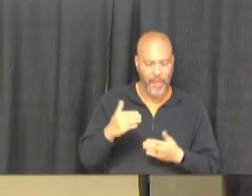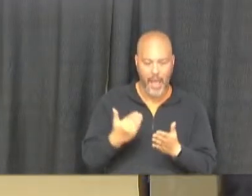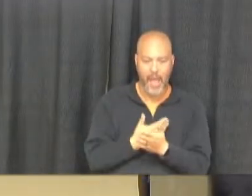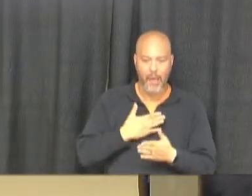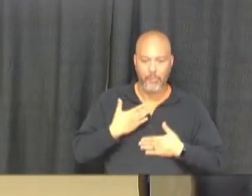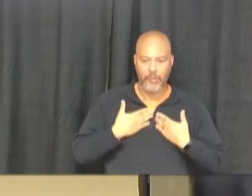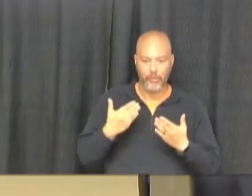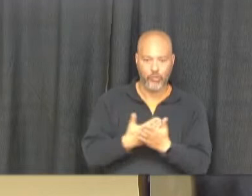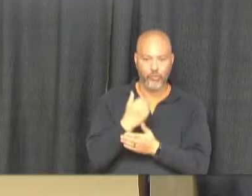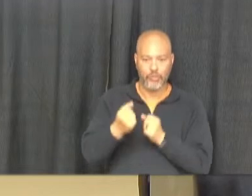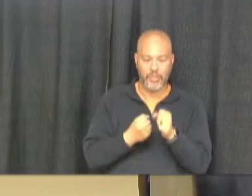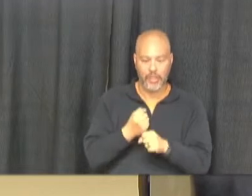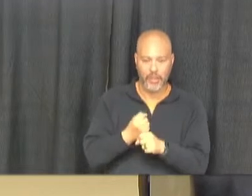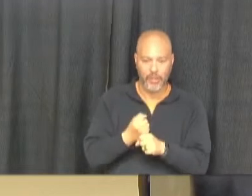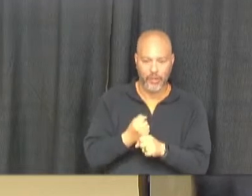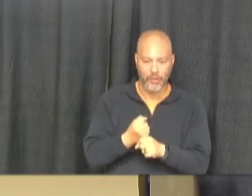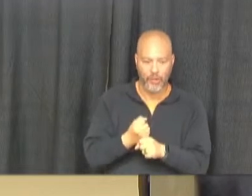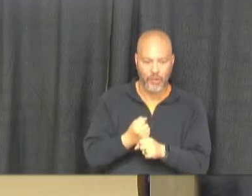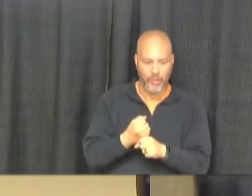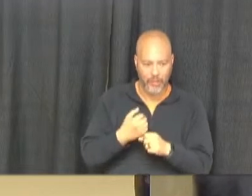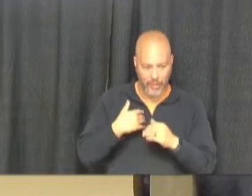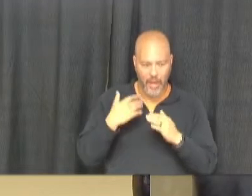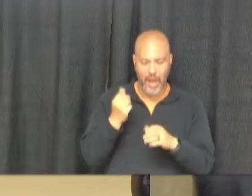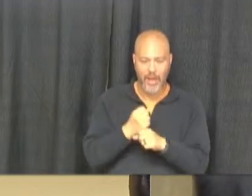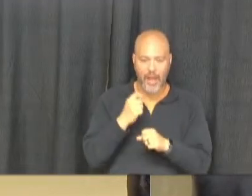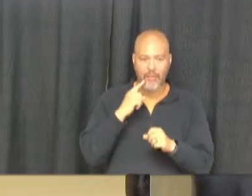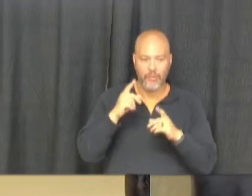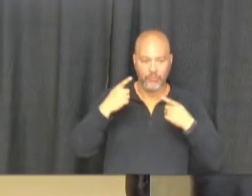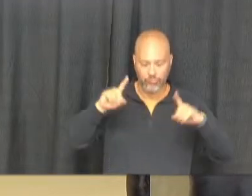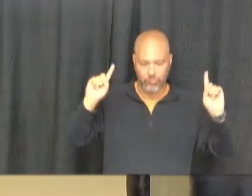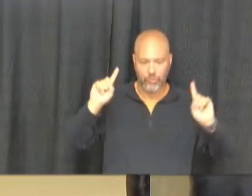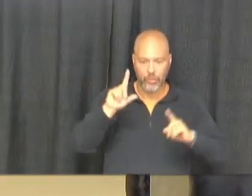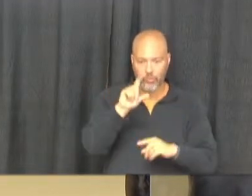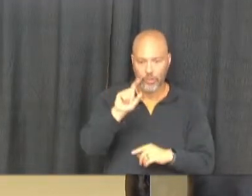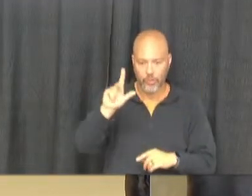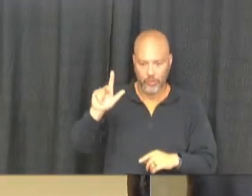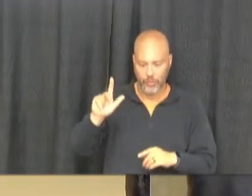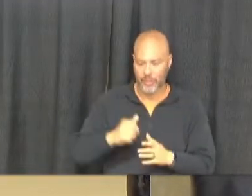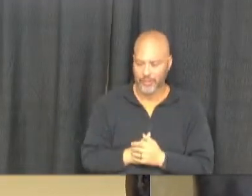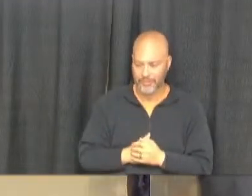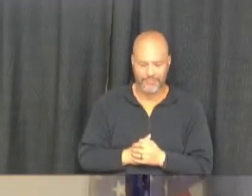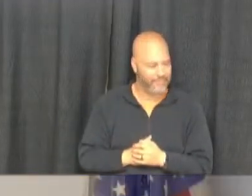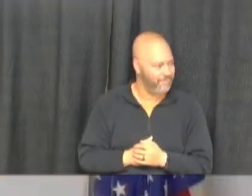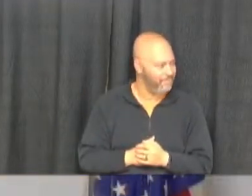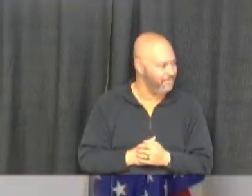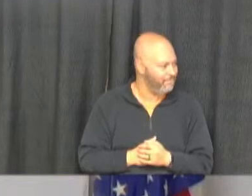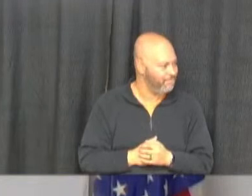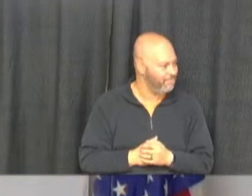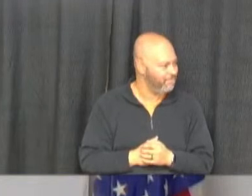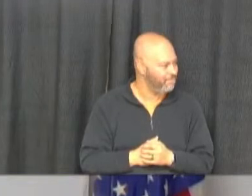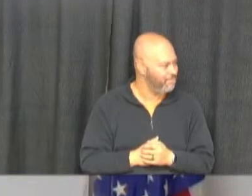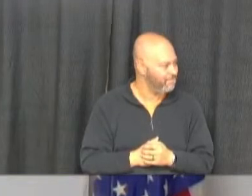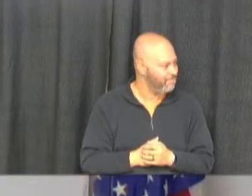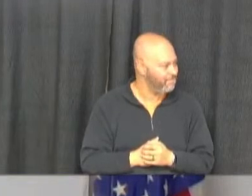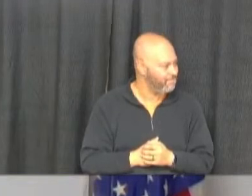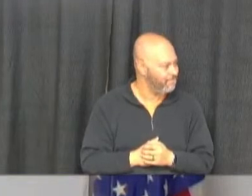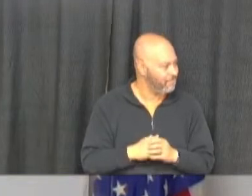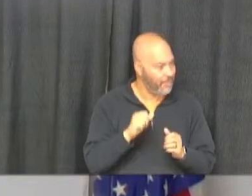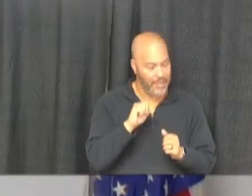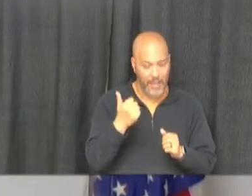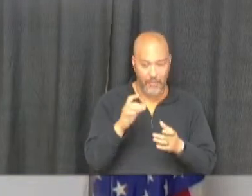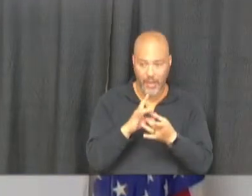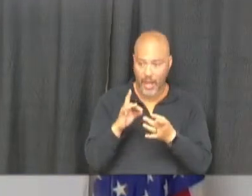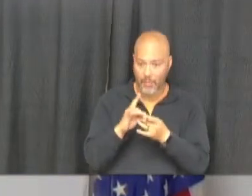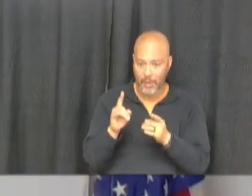New Year's, and let's have a prosperous, take it to the next level, infinity and beyond 2023. Thank you. Okay, thank you. Any other member